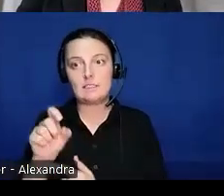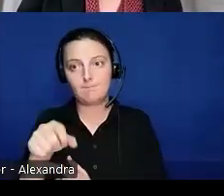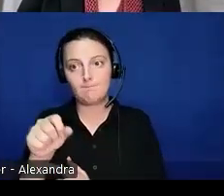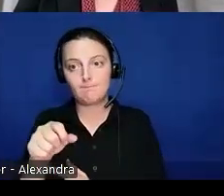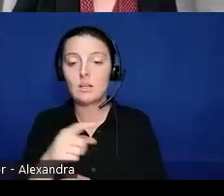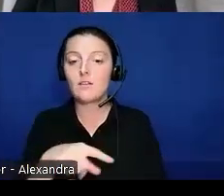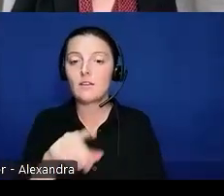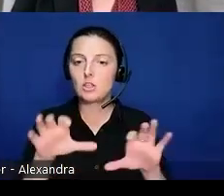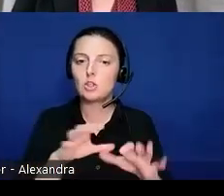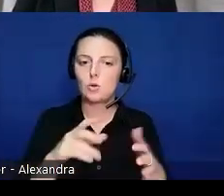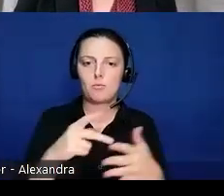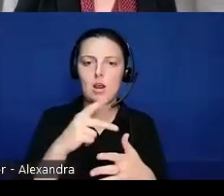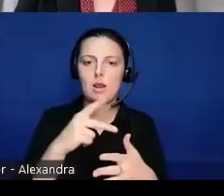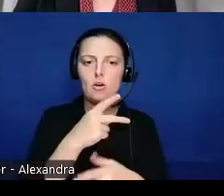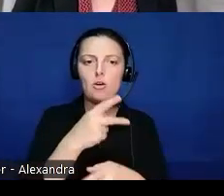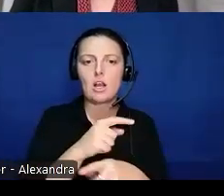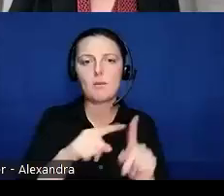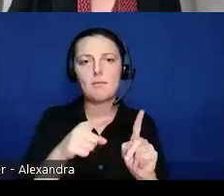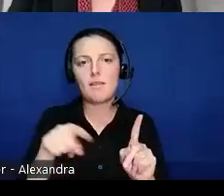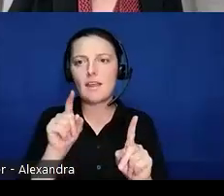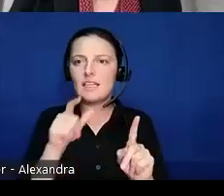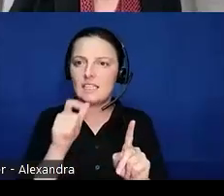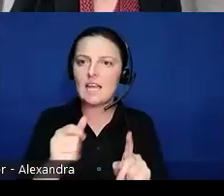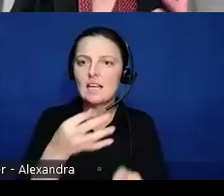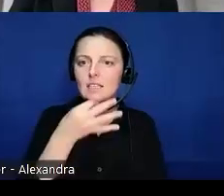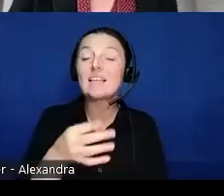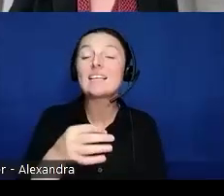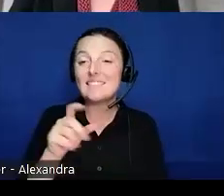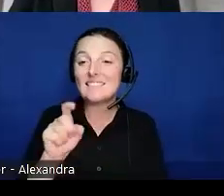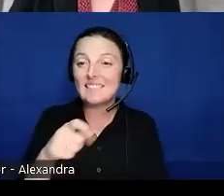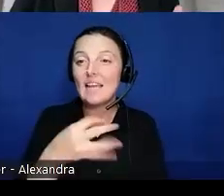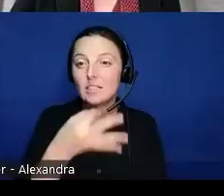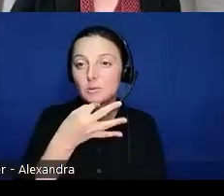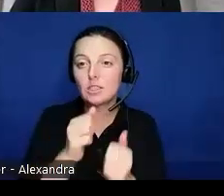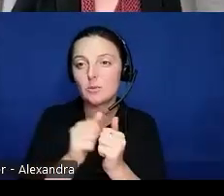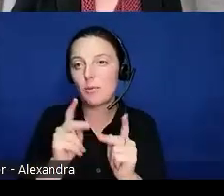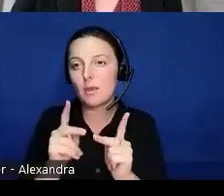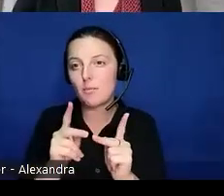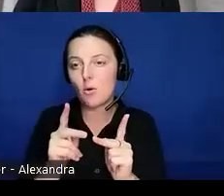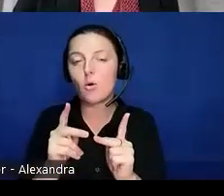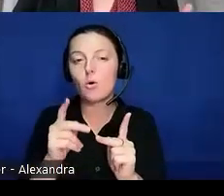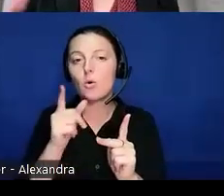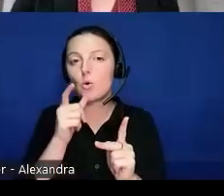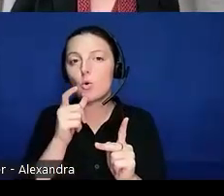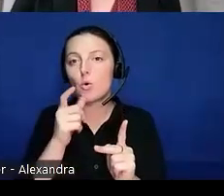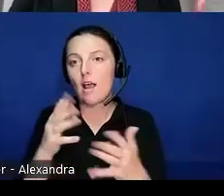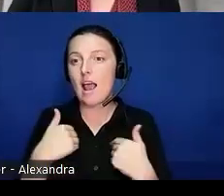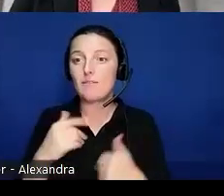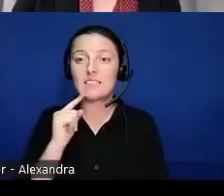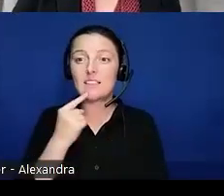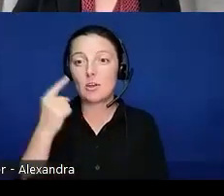really needed some expertise in engaging some of those folks with serious mental illness and who really needed more of a comprehensive kind